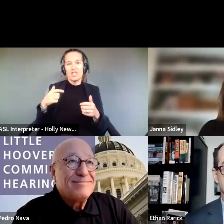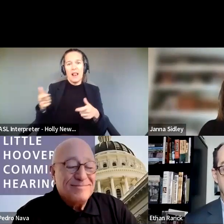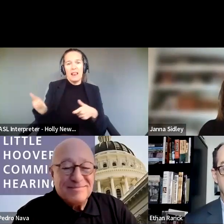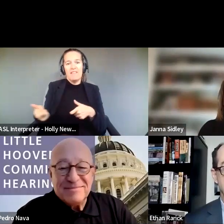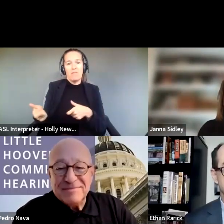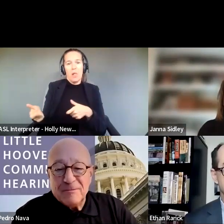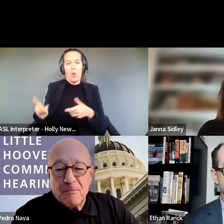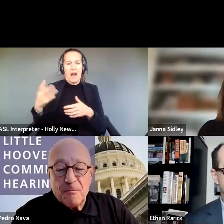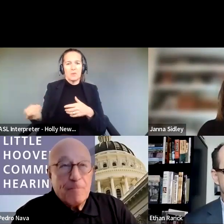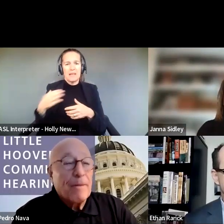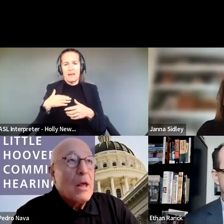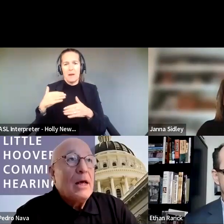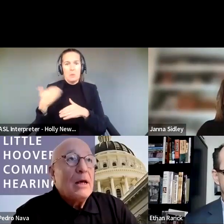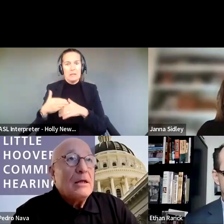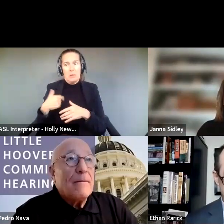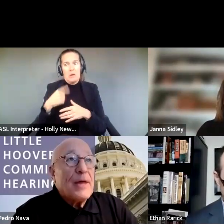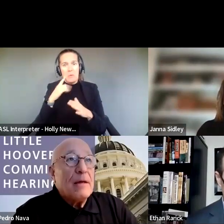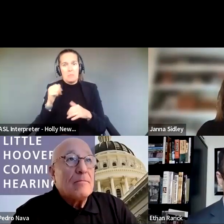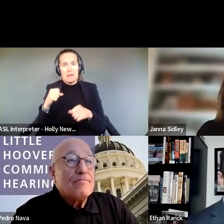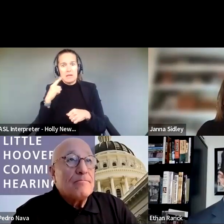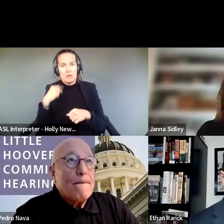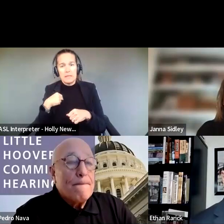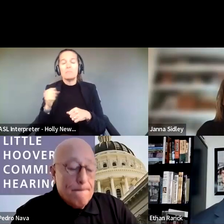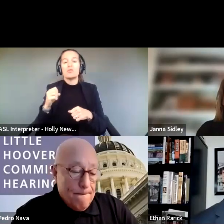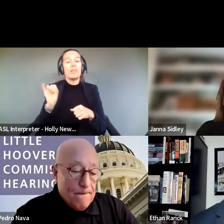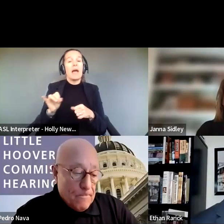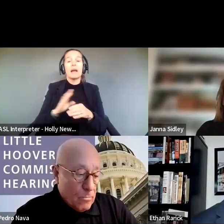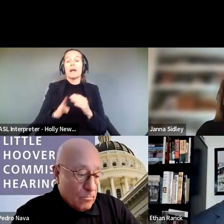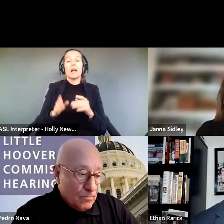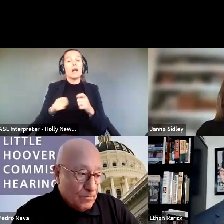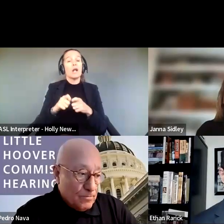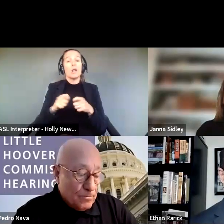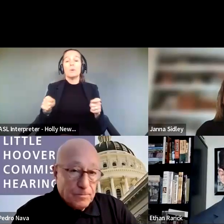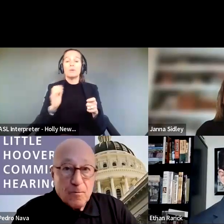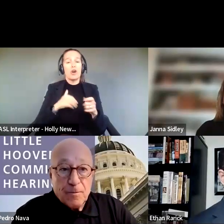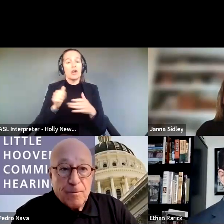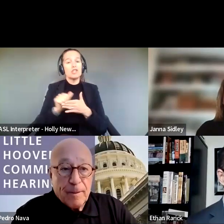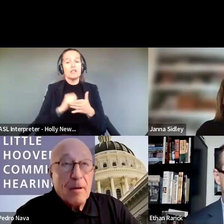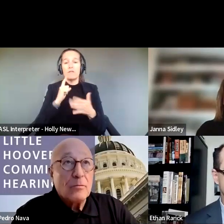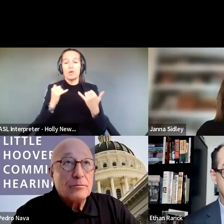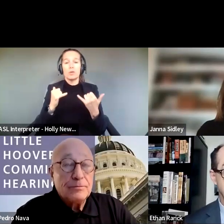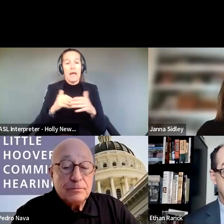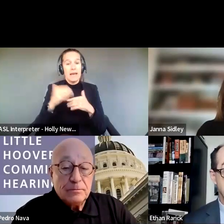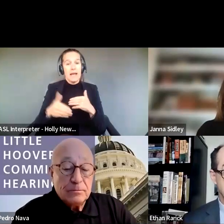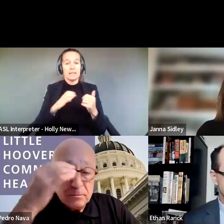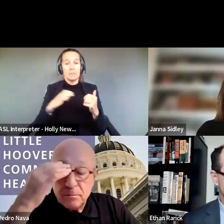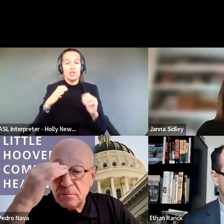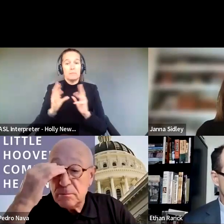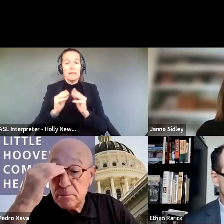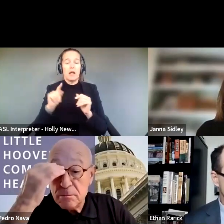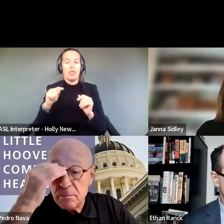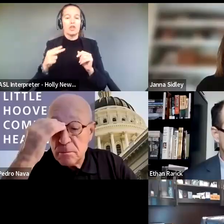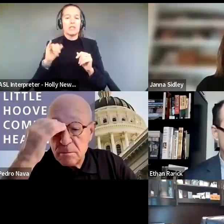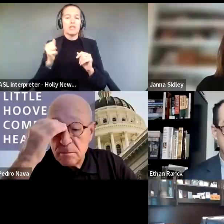so I hope I can be heard. Mr. Chairman, that concludes our agenda for today. The next commission meeting is